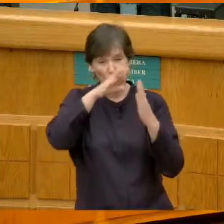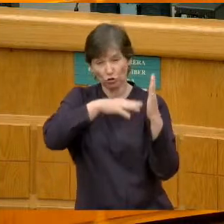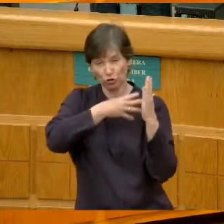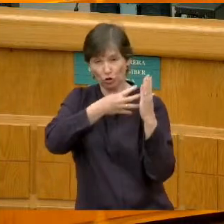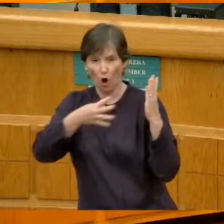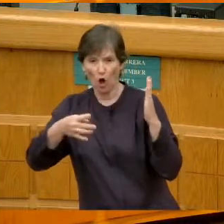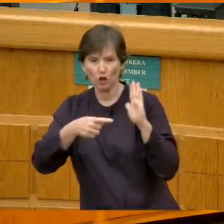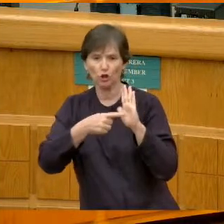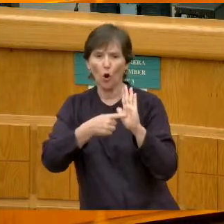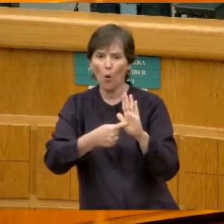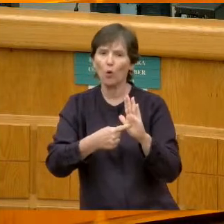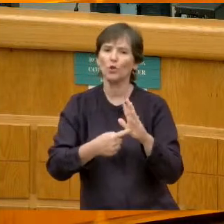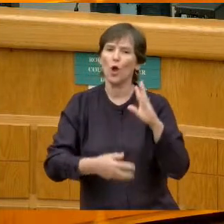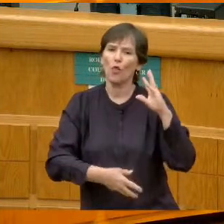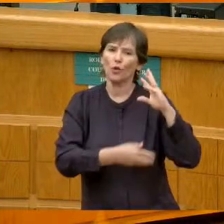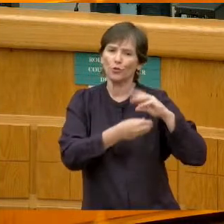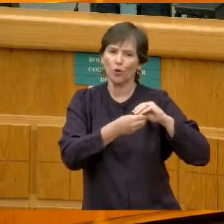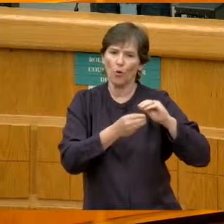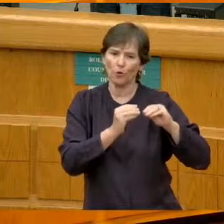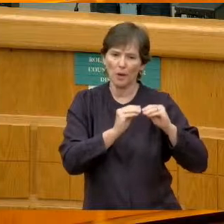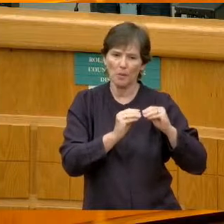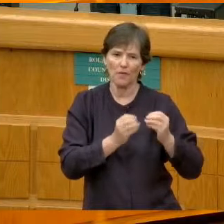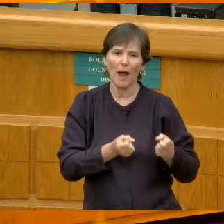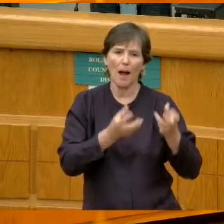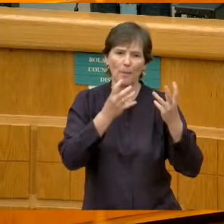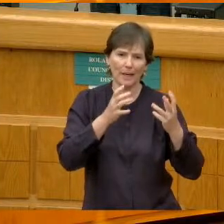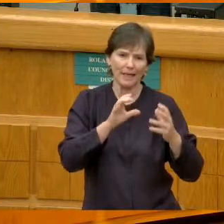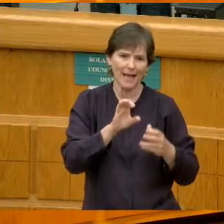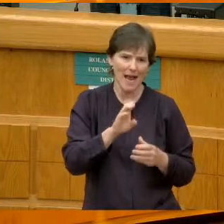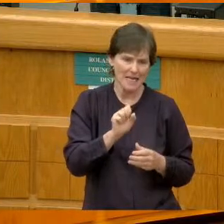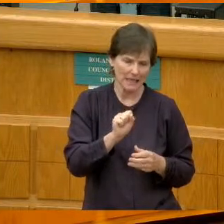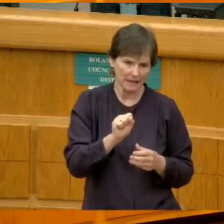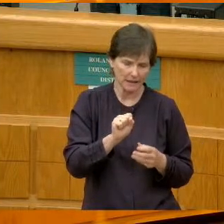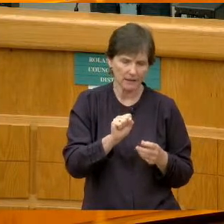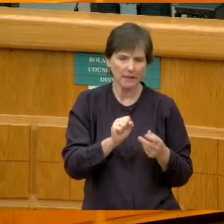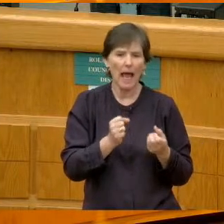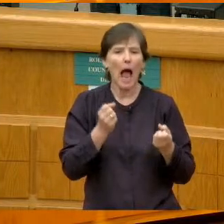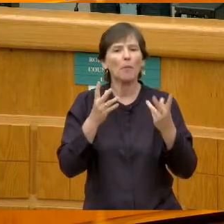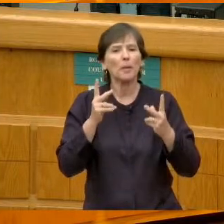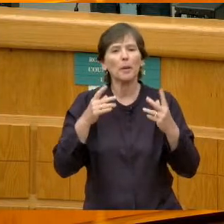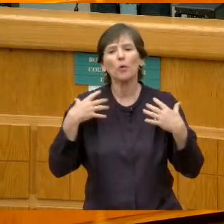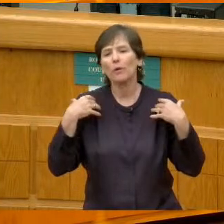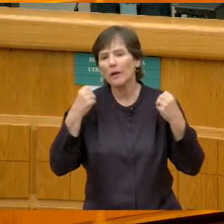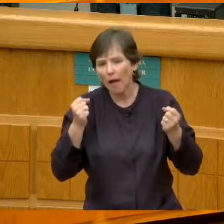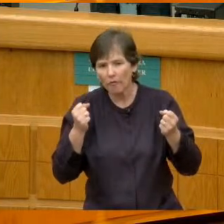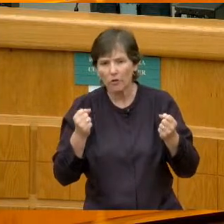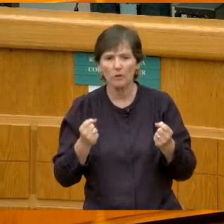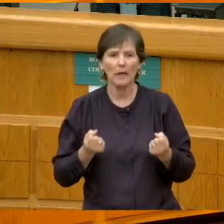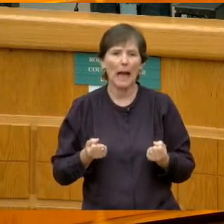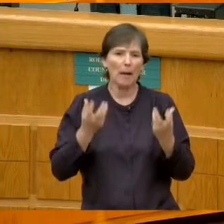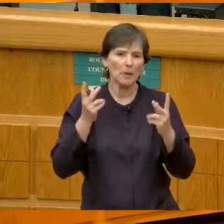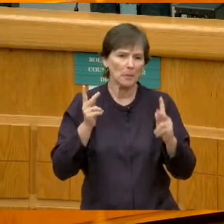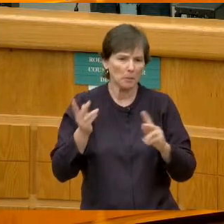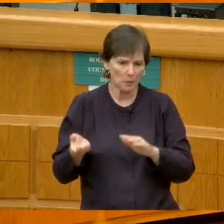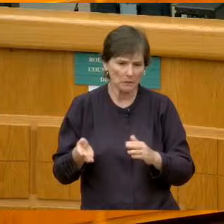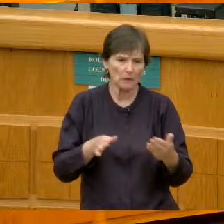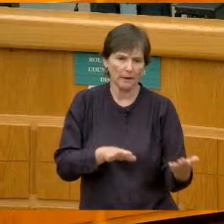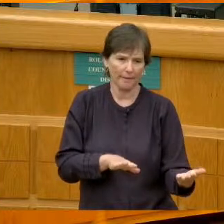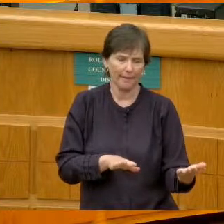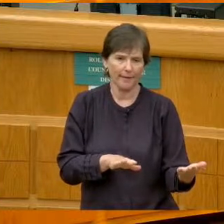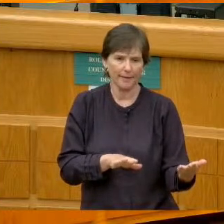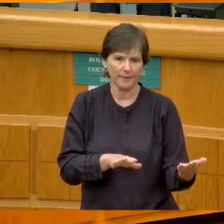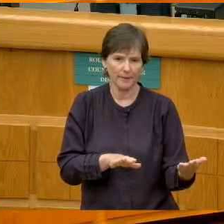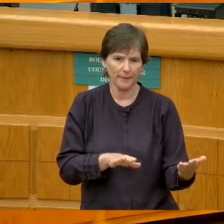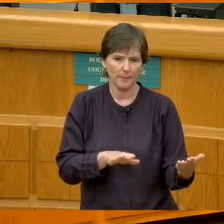cases in terms of active cases, numbers of persons that have recovered, and then the number of deaths. So